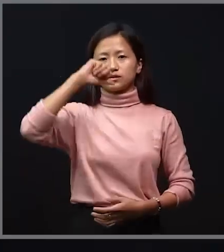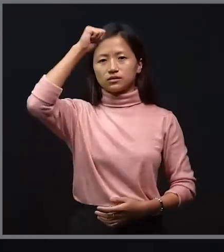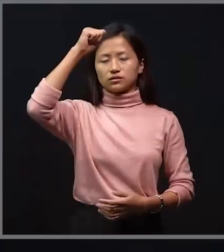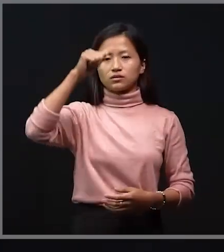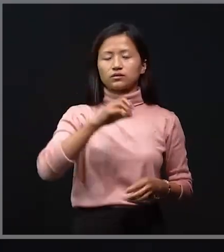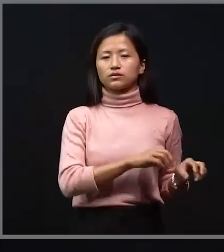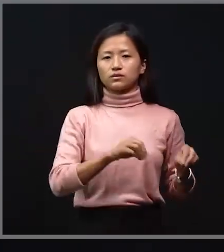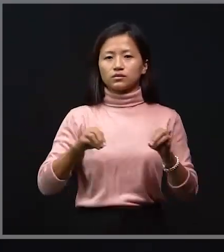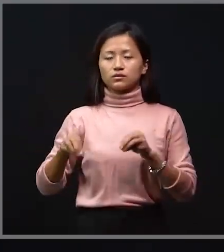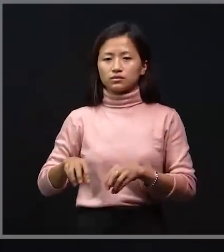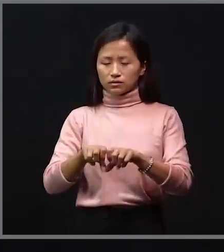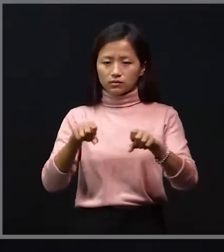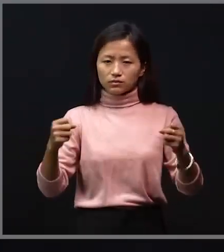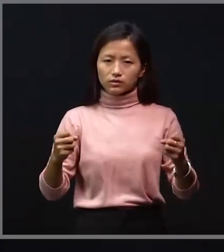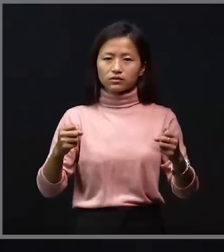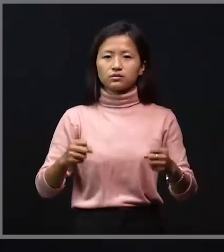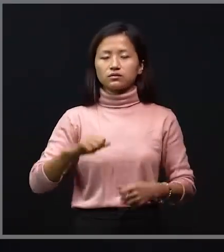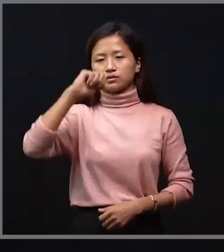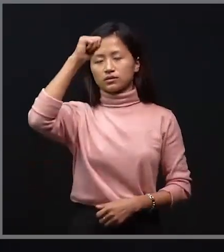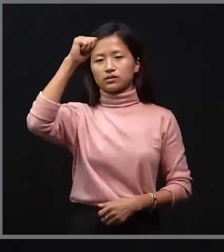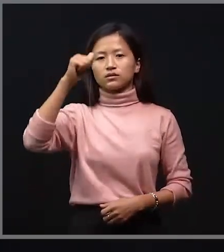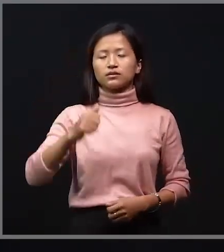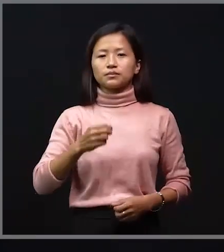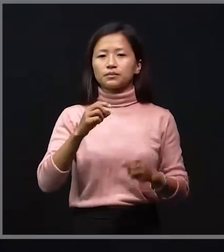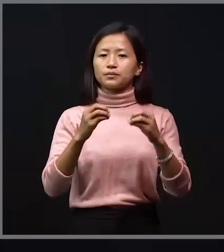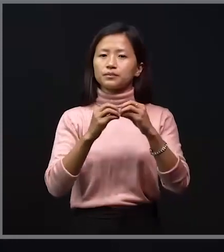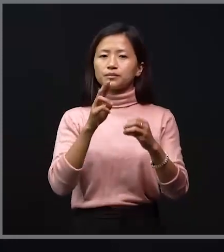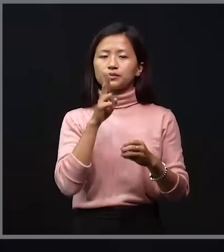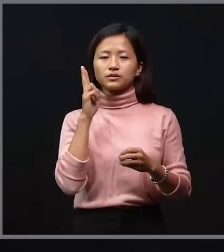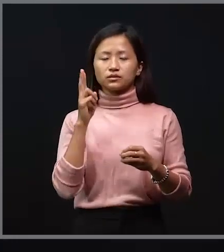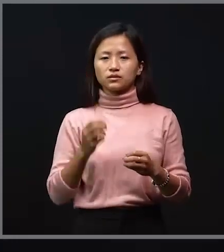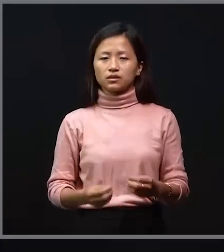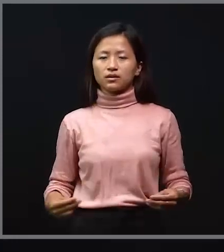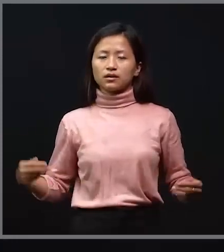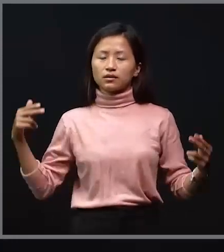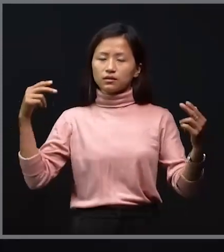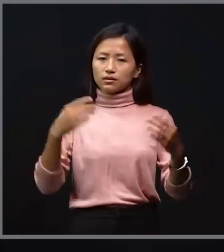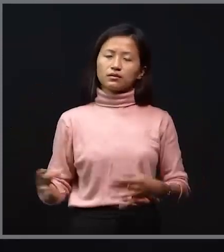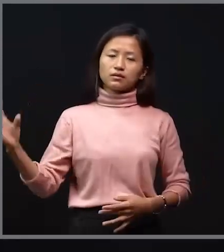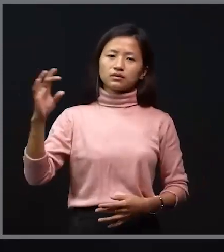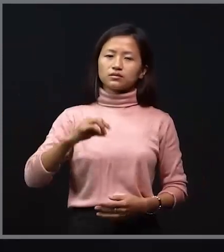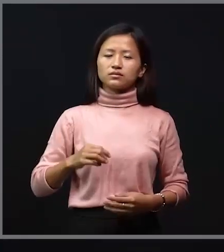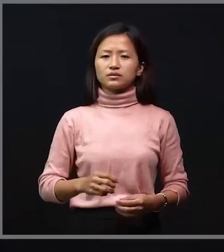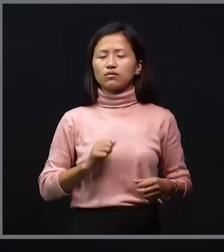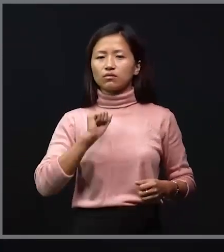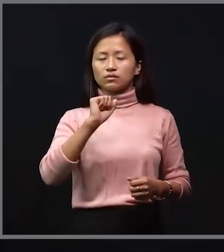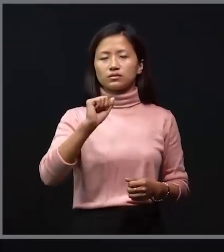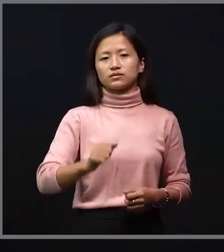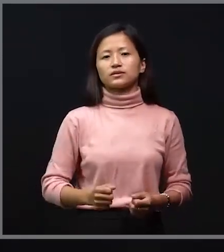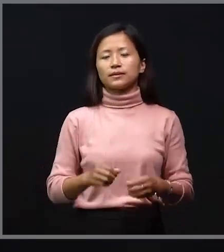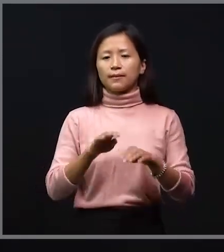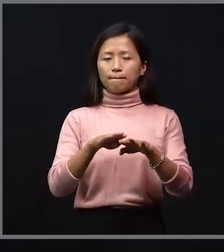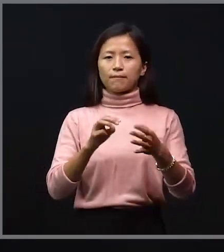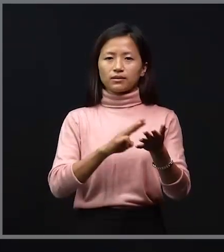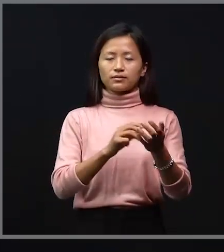movement breaking out all over India, the Britishers, they again started with their repressive methods. Okay, all